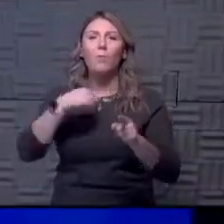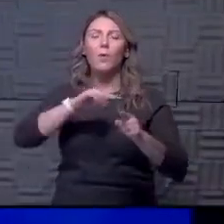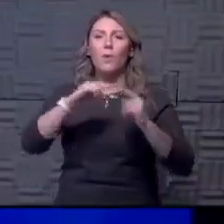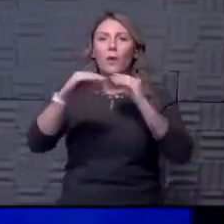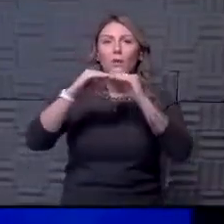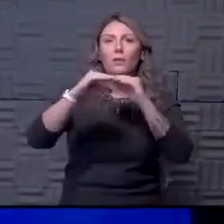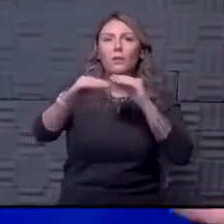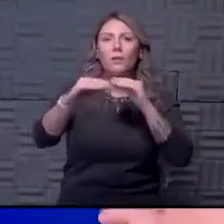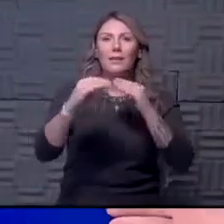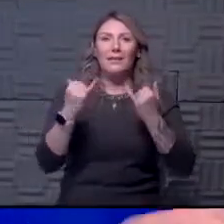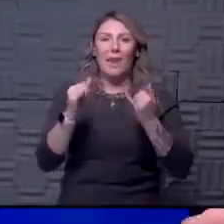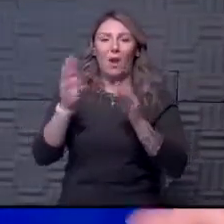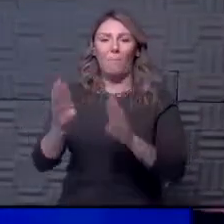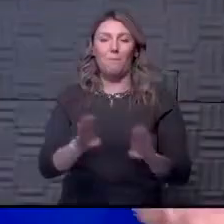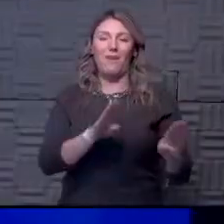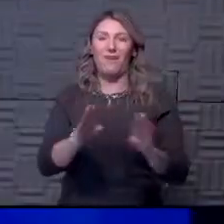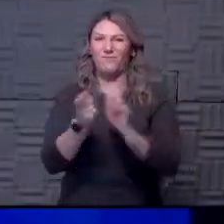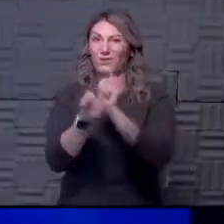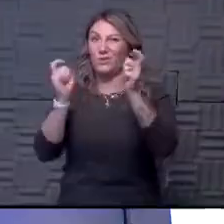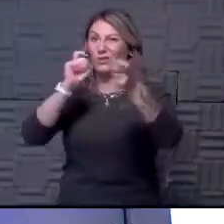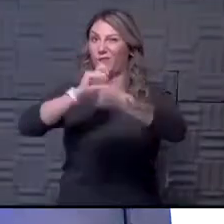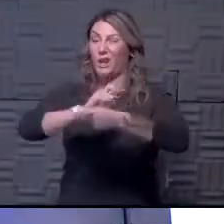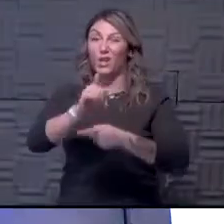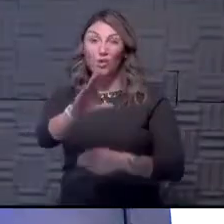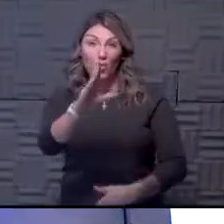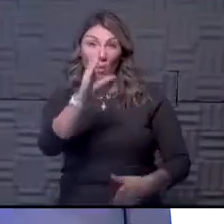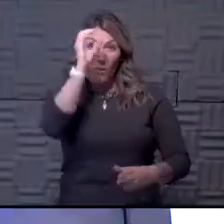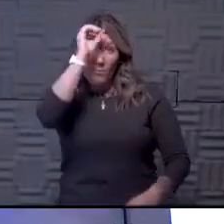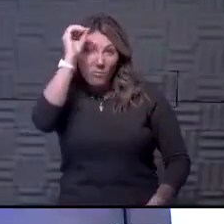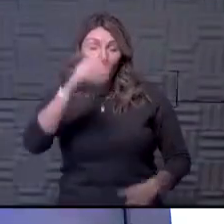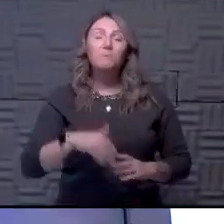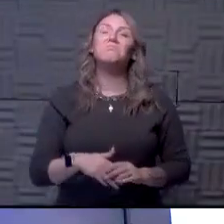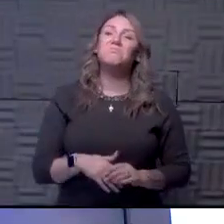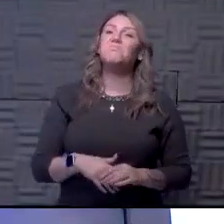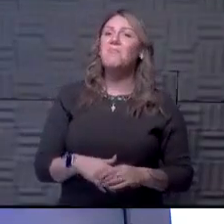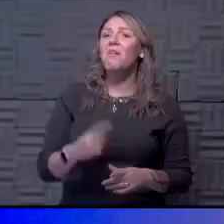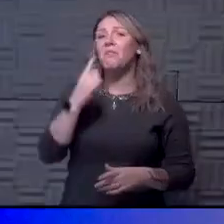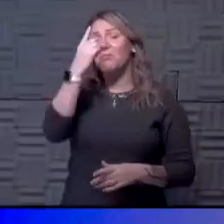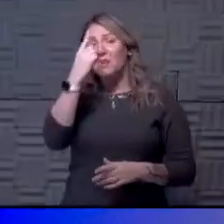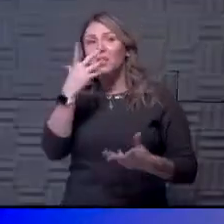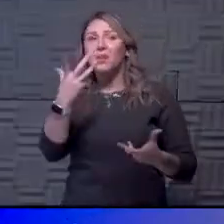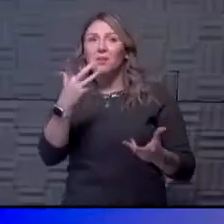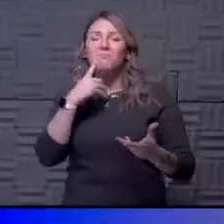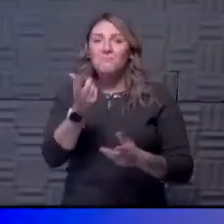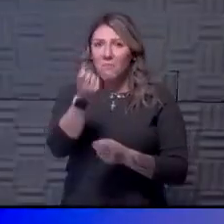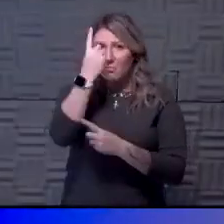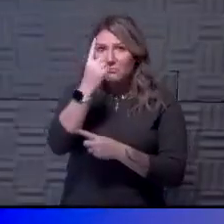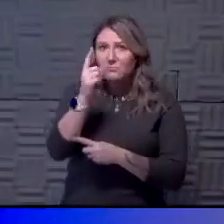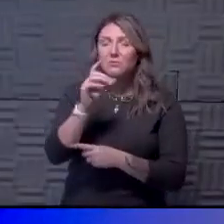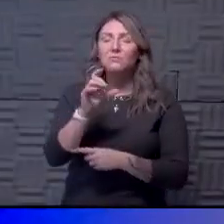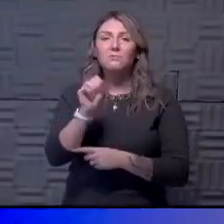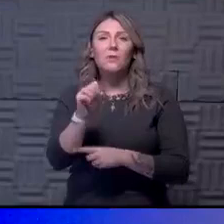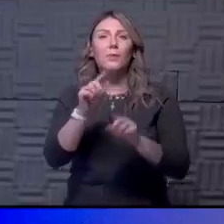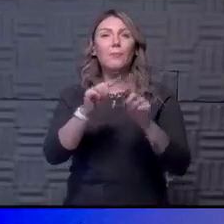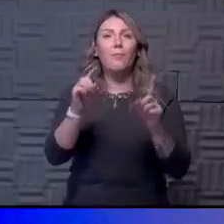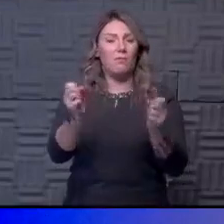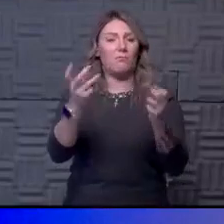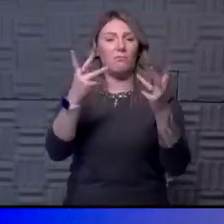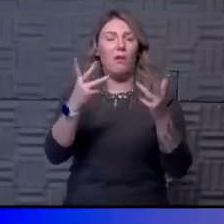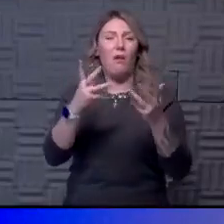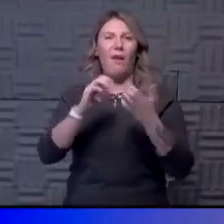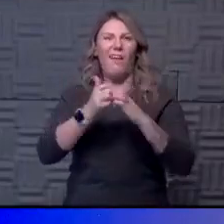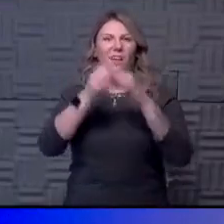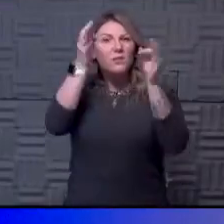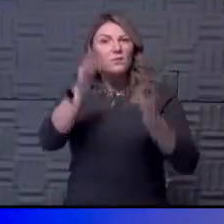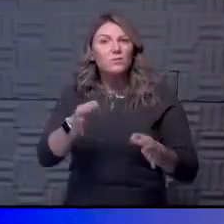now behaviors are changing. What are your thoughts? You know, I think it's reasonable. A lot of that will also be determined